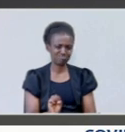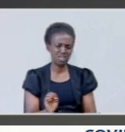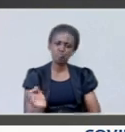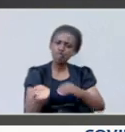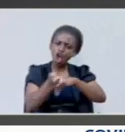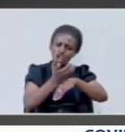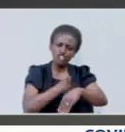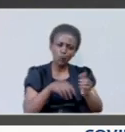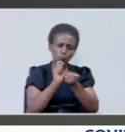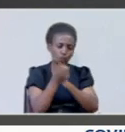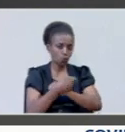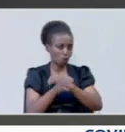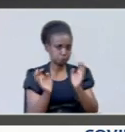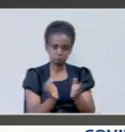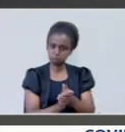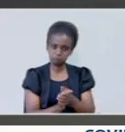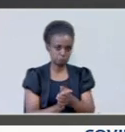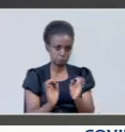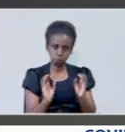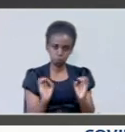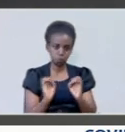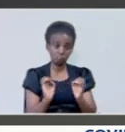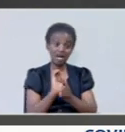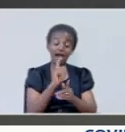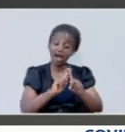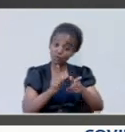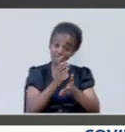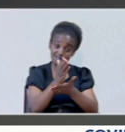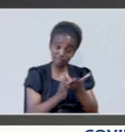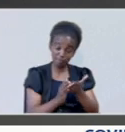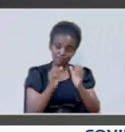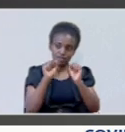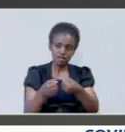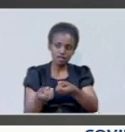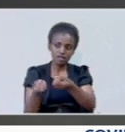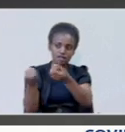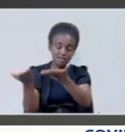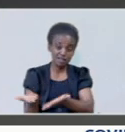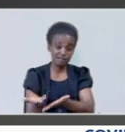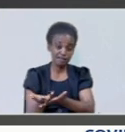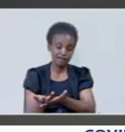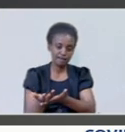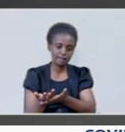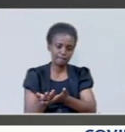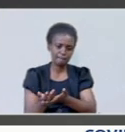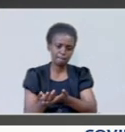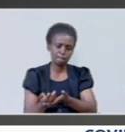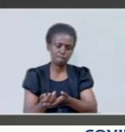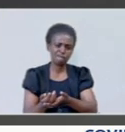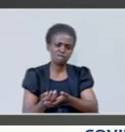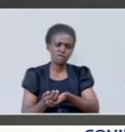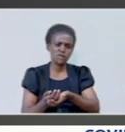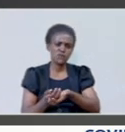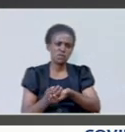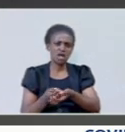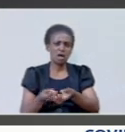possible. Understand that many things will change to do with the way we approach situations, analyzing figures, and attempts to speed